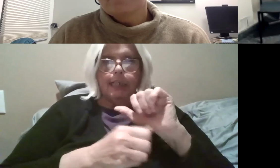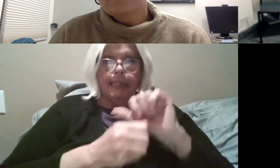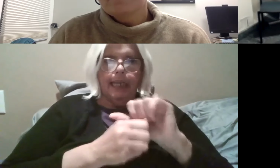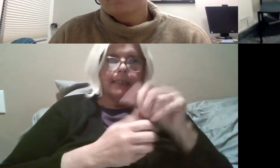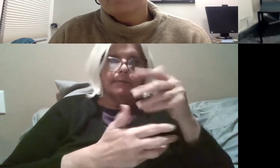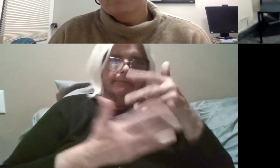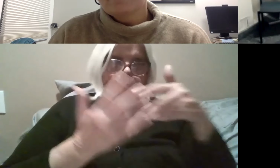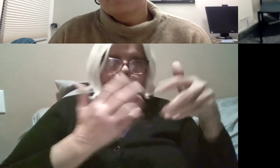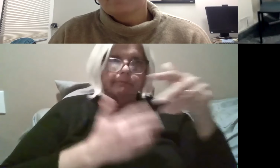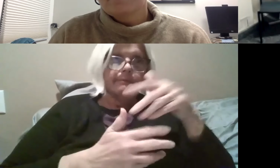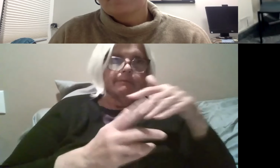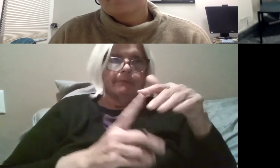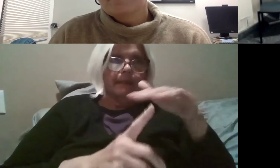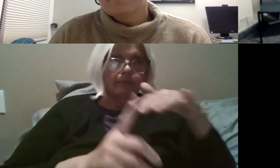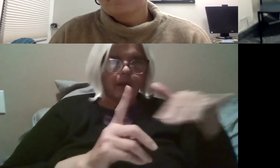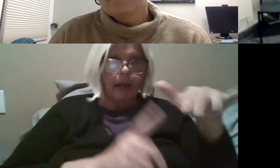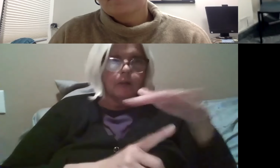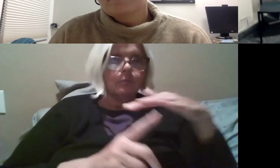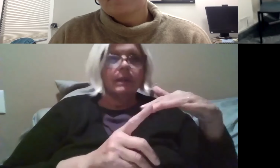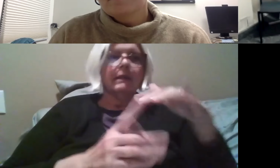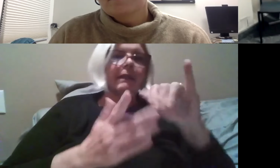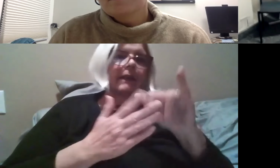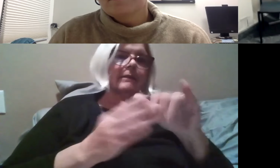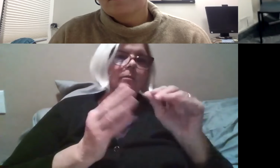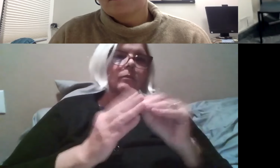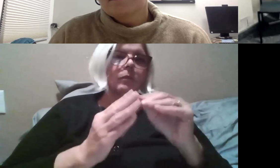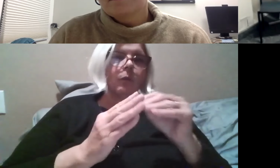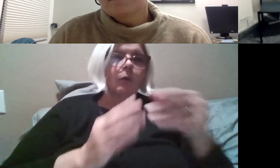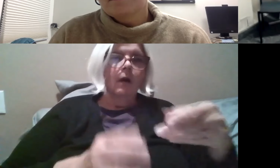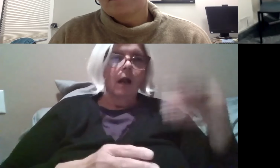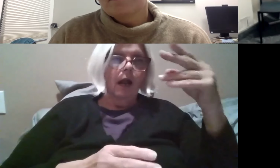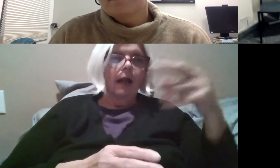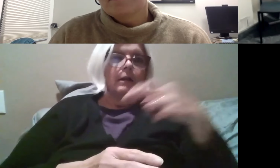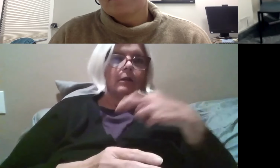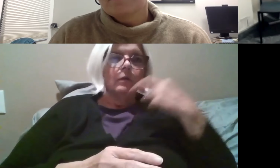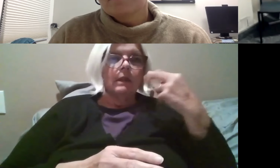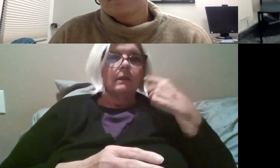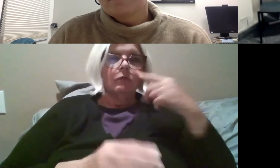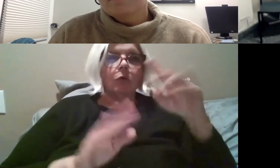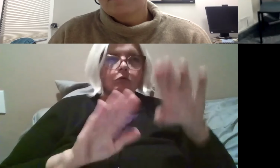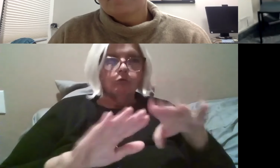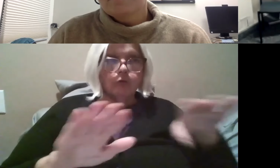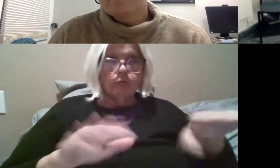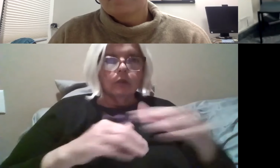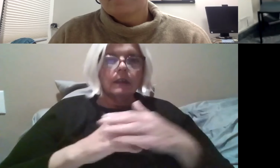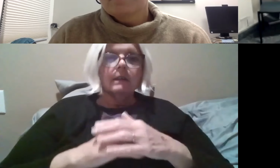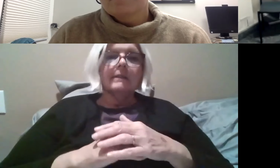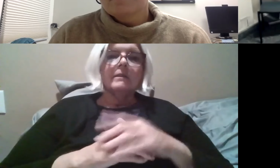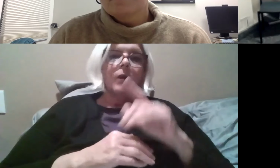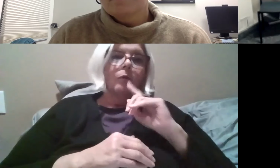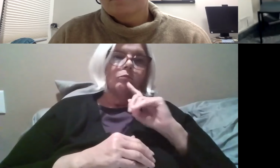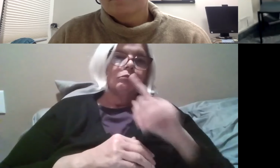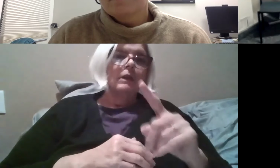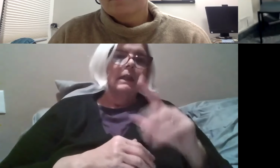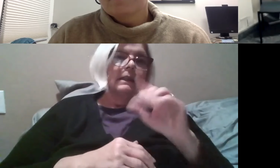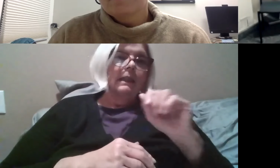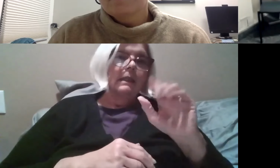there. So there's they're definitely disproportionately affected by COVID infection.